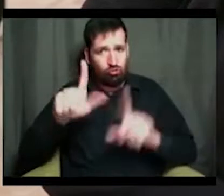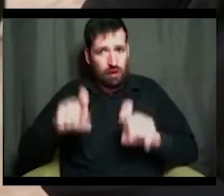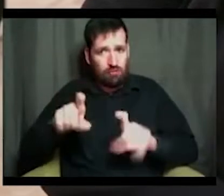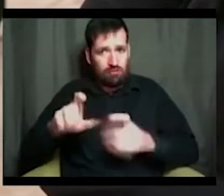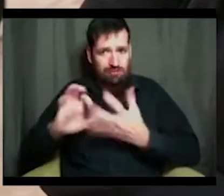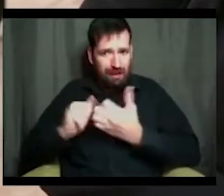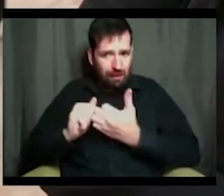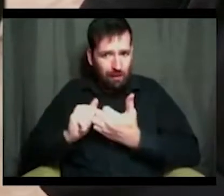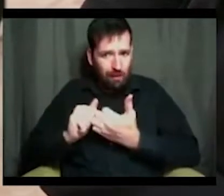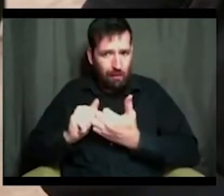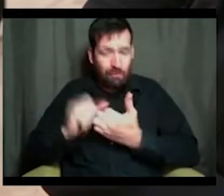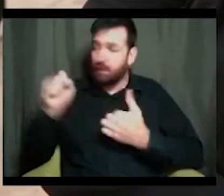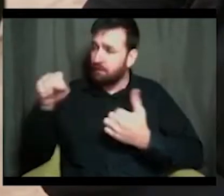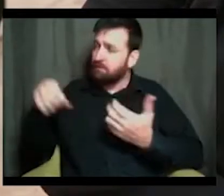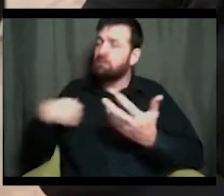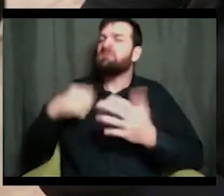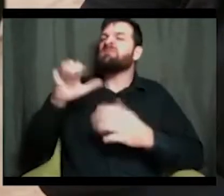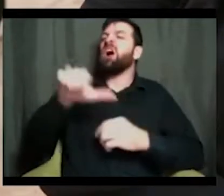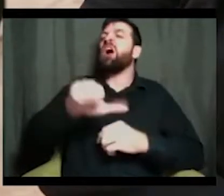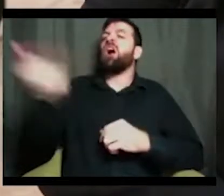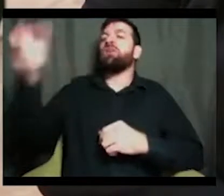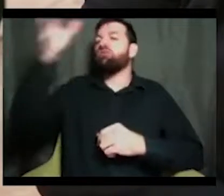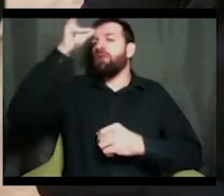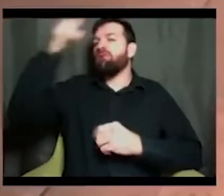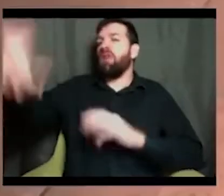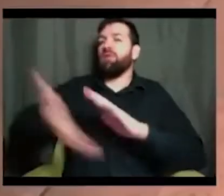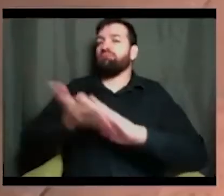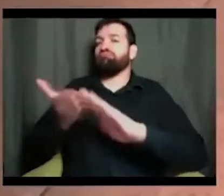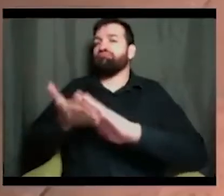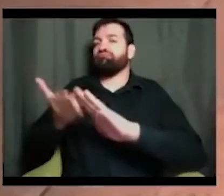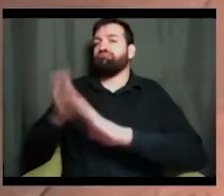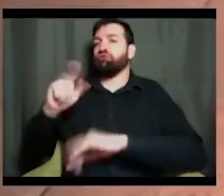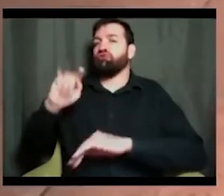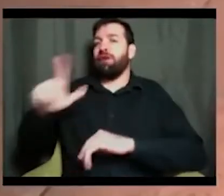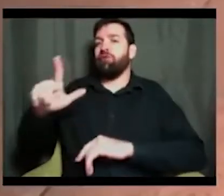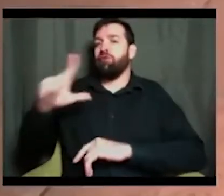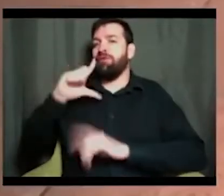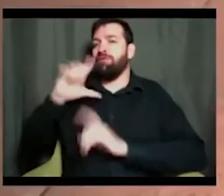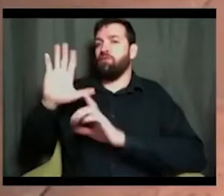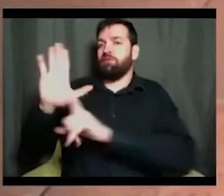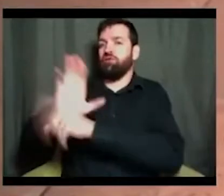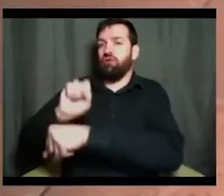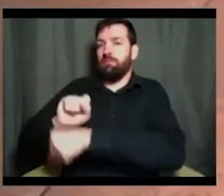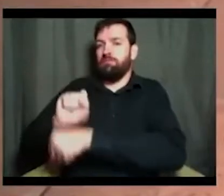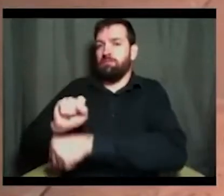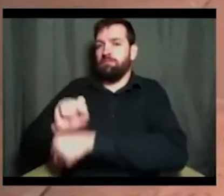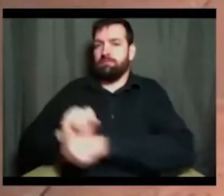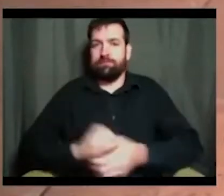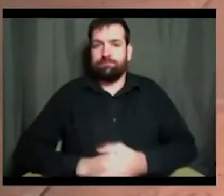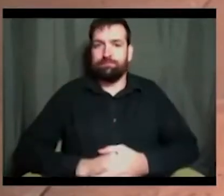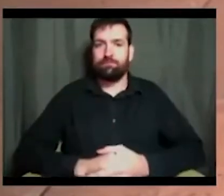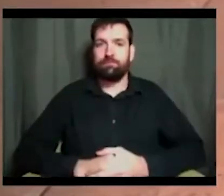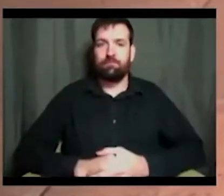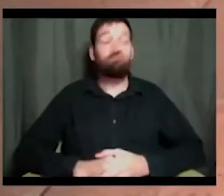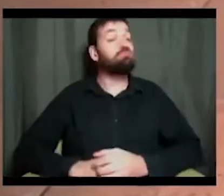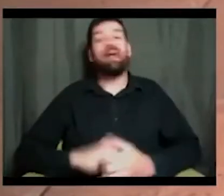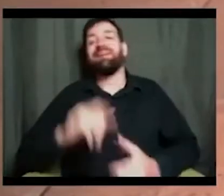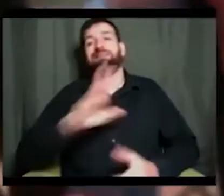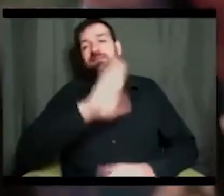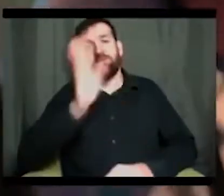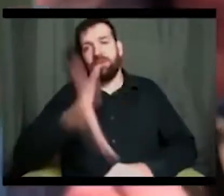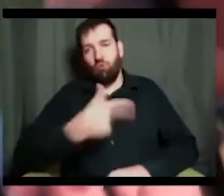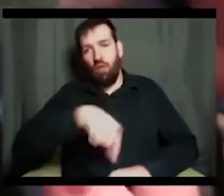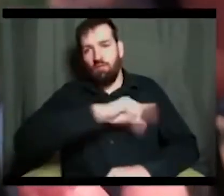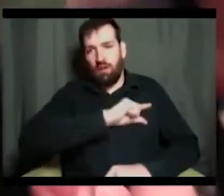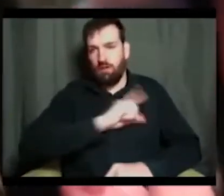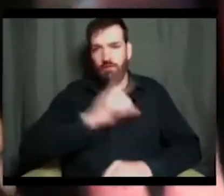his other grandfather ran clinical trials for his job. This and that. He never did qualify for a clinical trial,